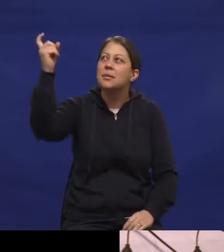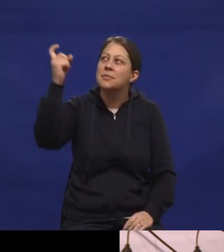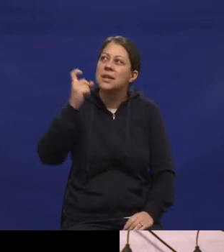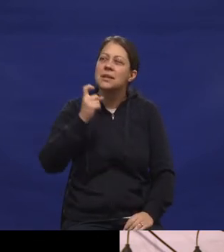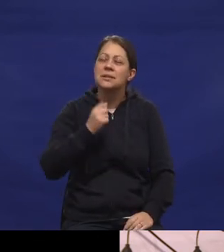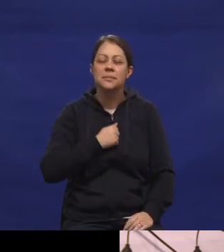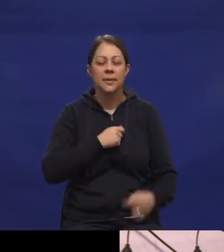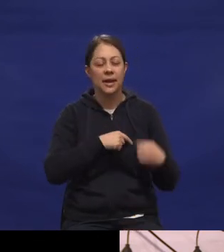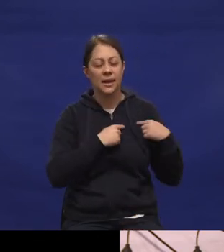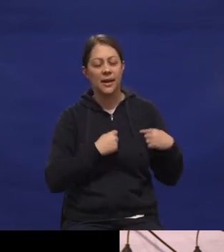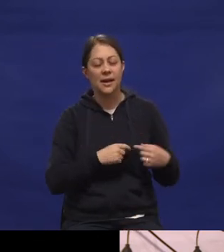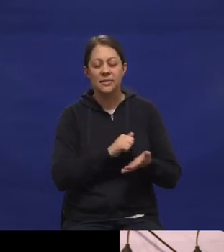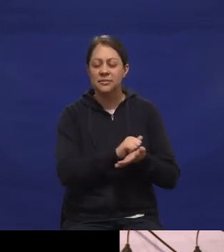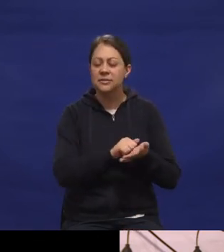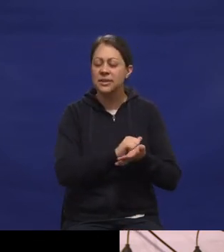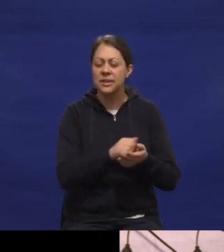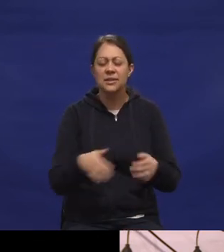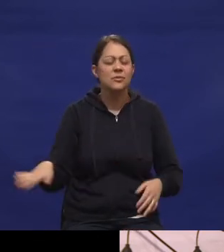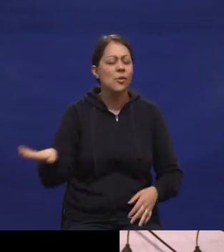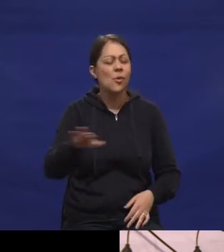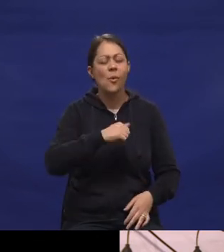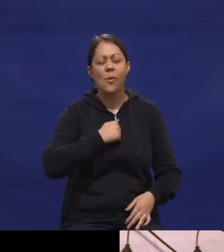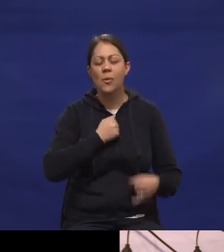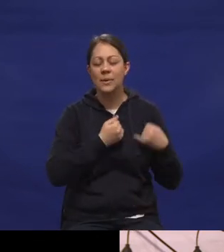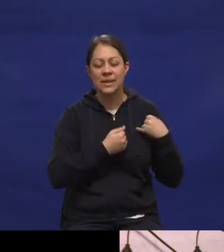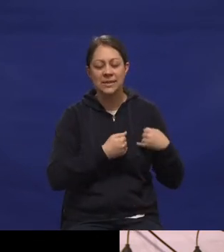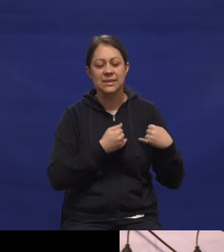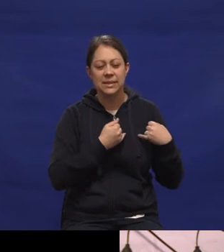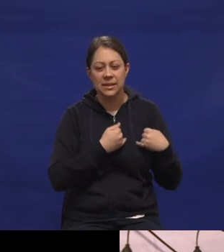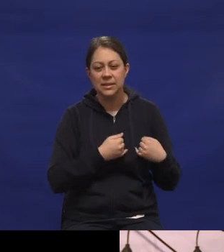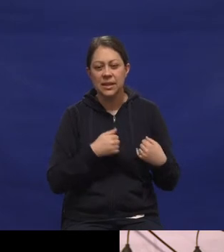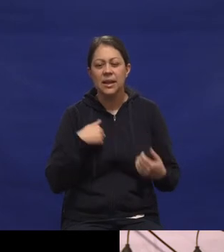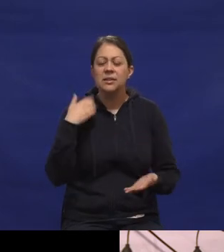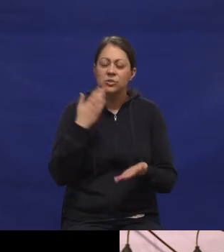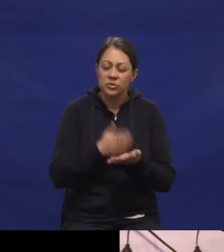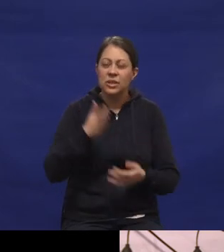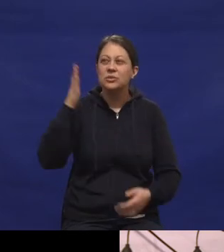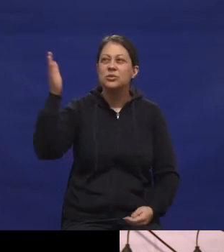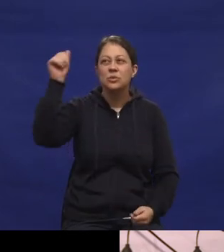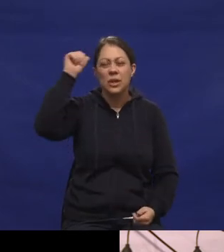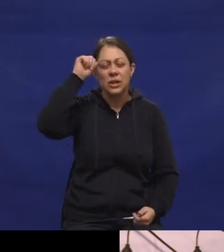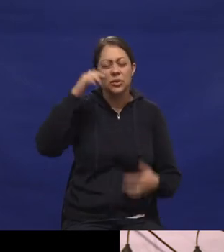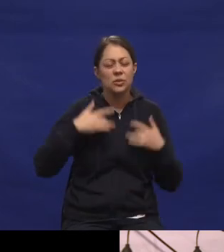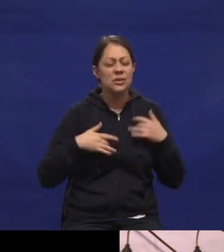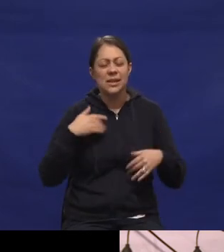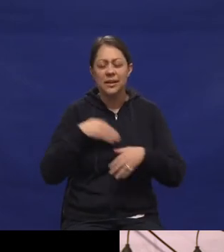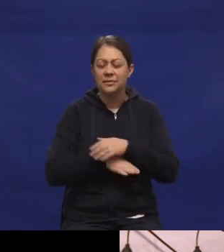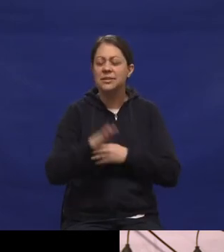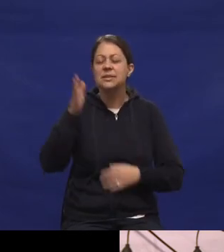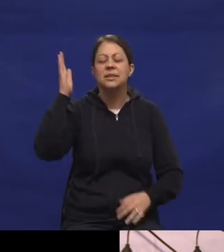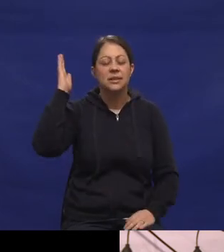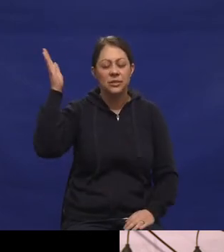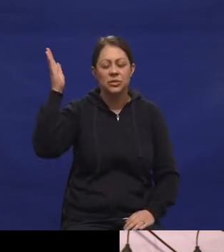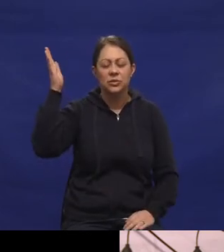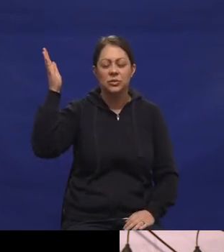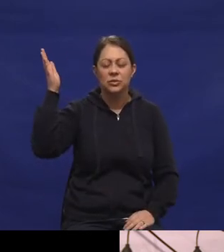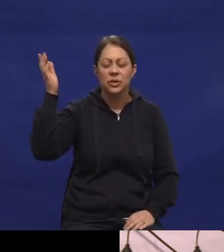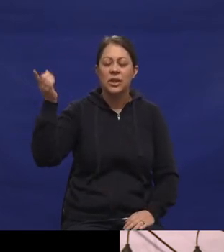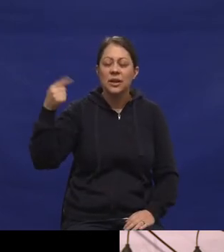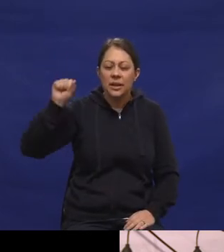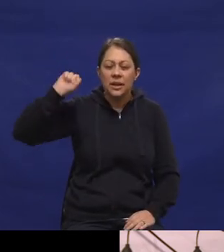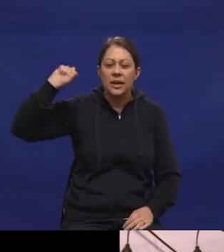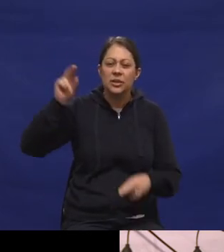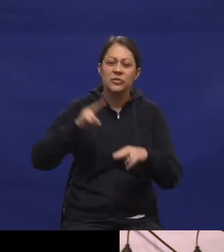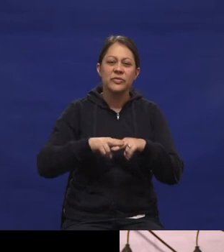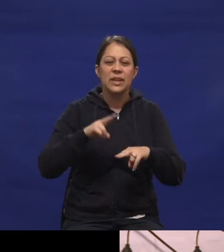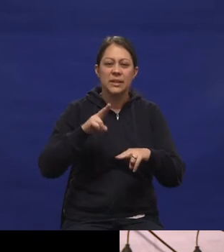heart. Jesus, forgive all of my sins. I trust you, and I know that life is in you and in your Father.